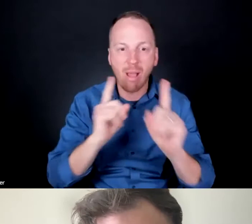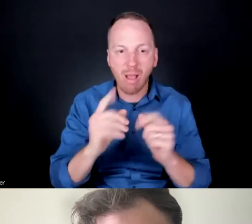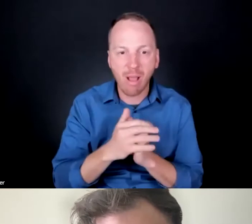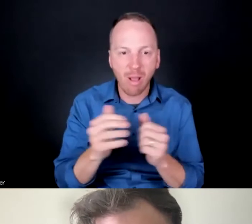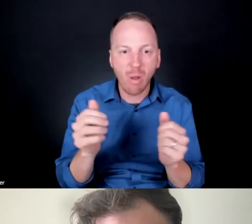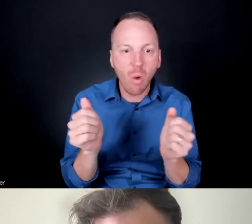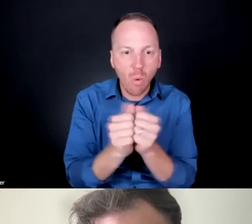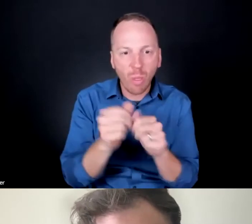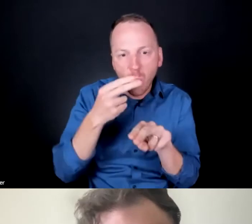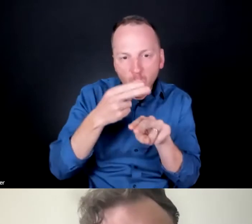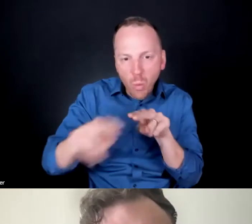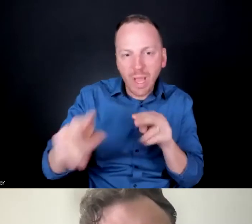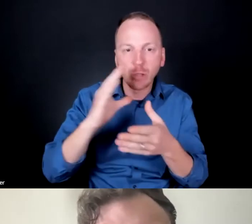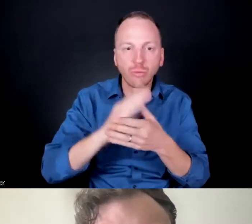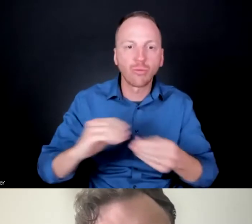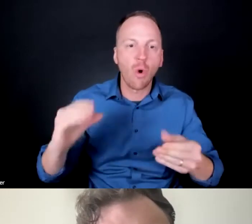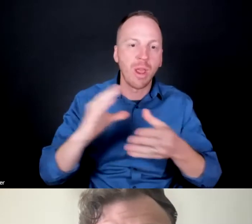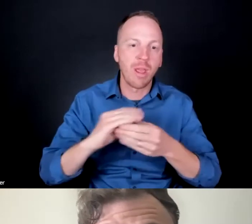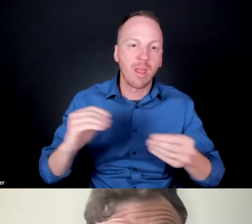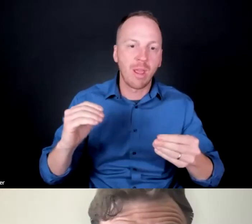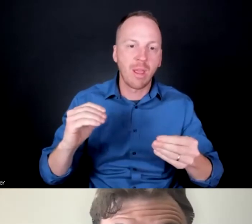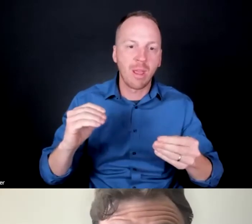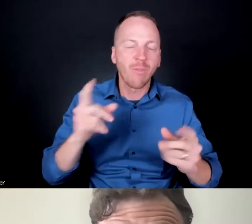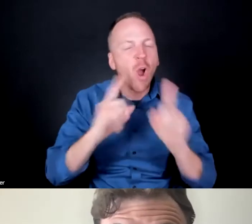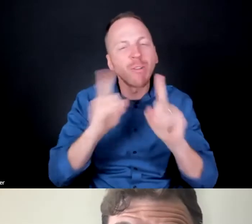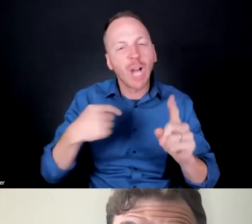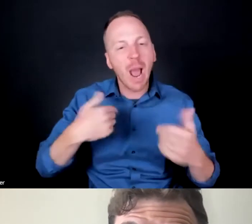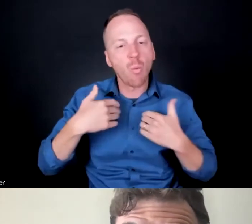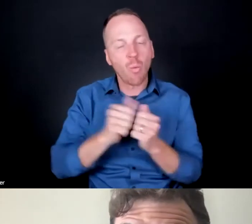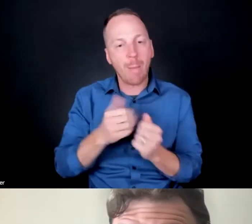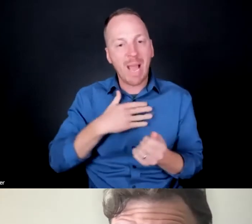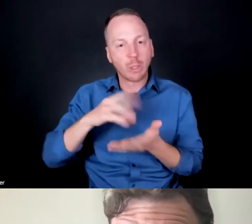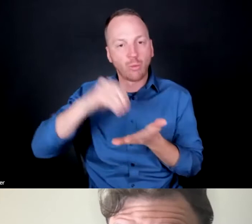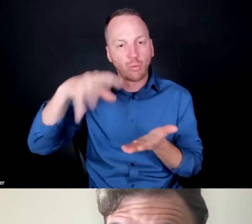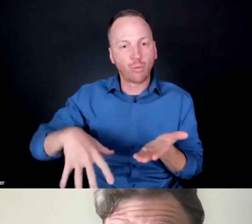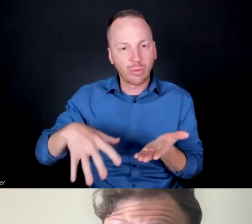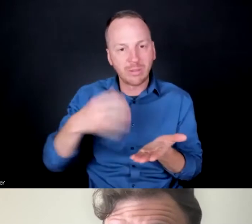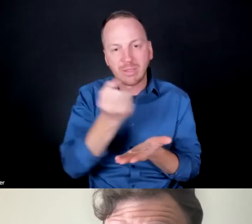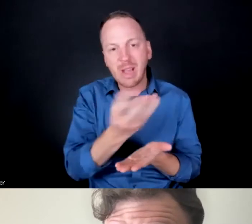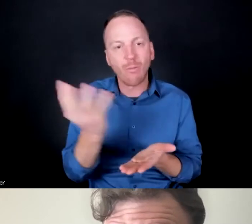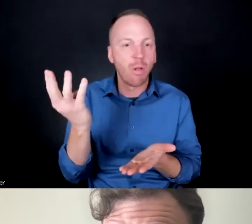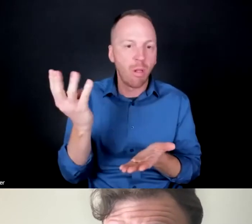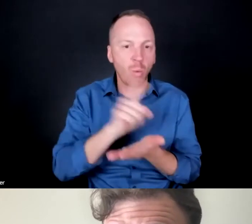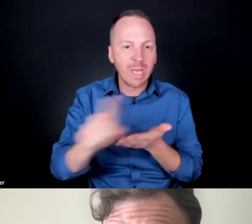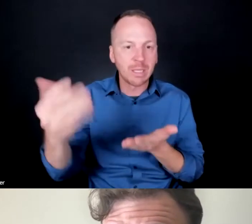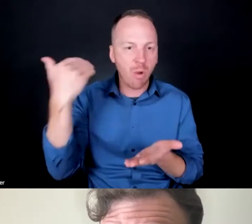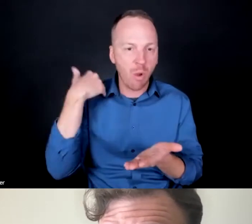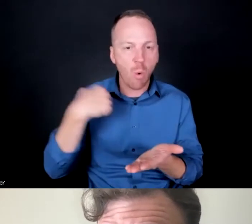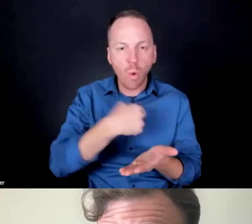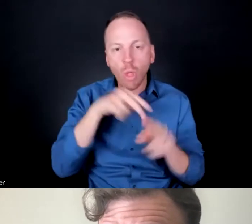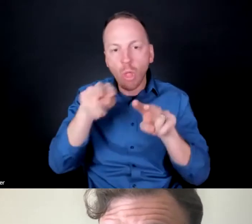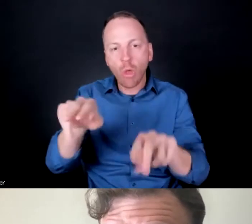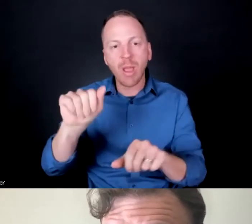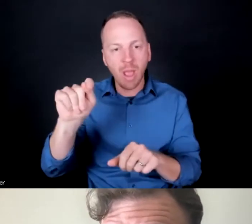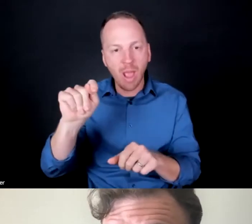with a quick story of a conversation that I had with my students several weeks ago. We were looking at